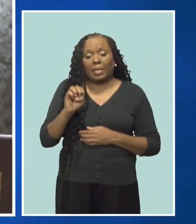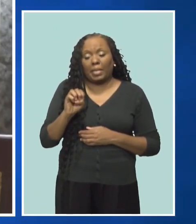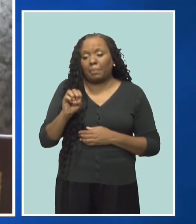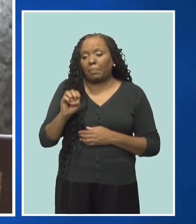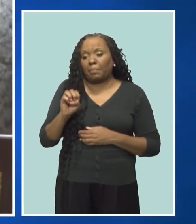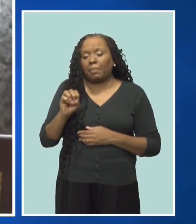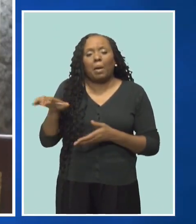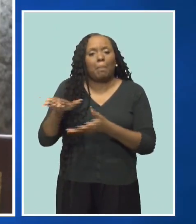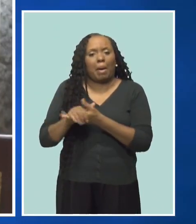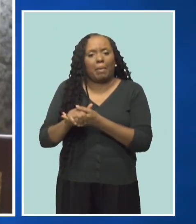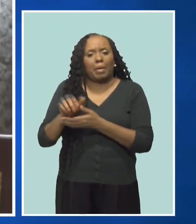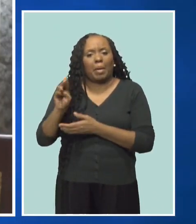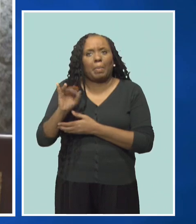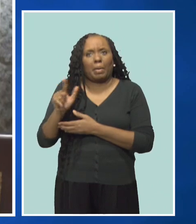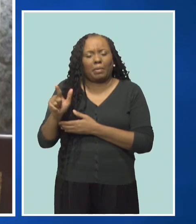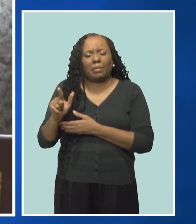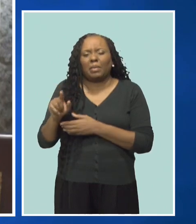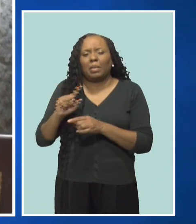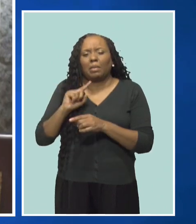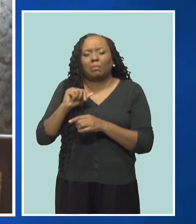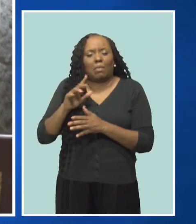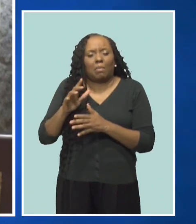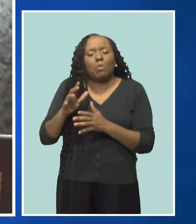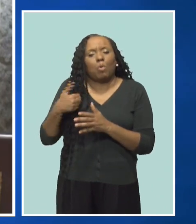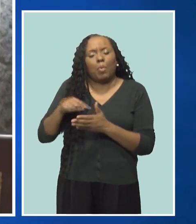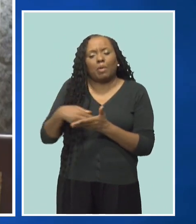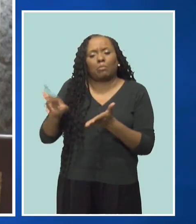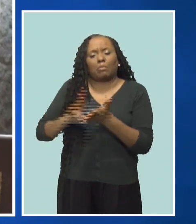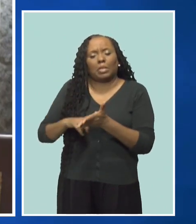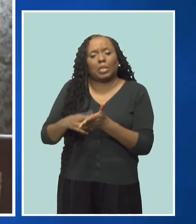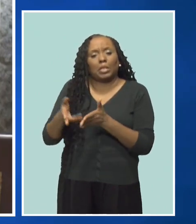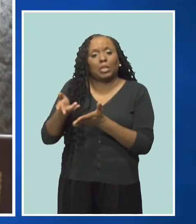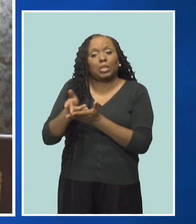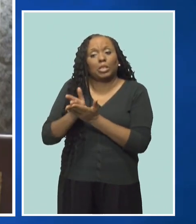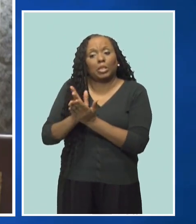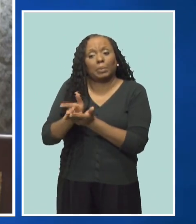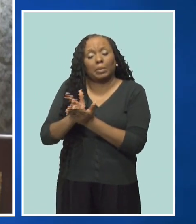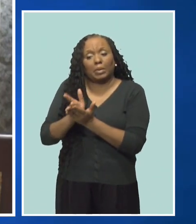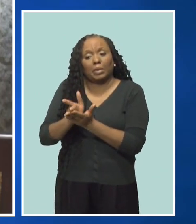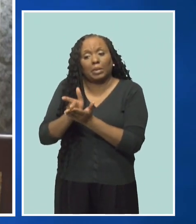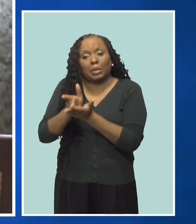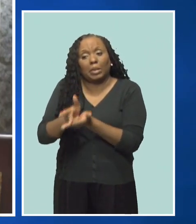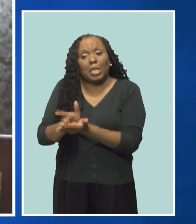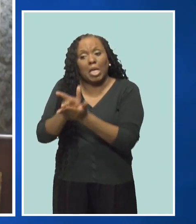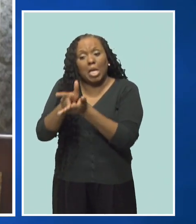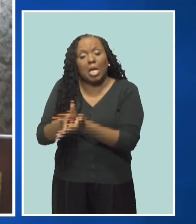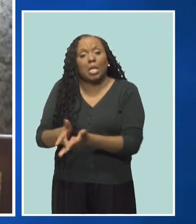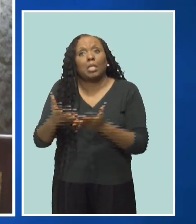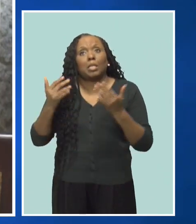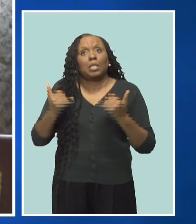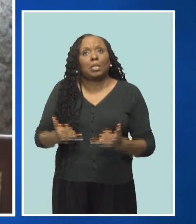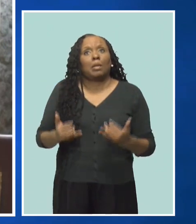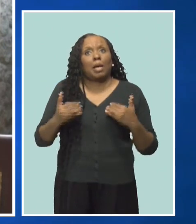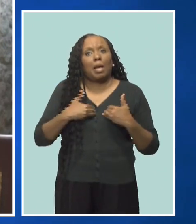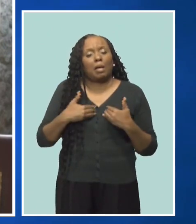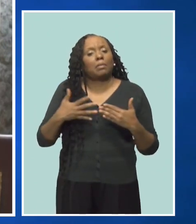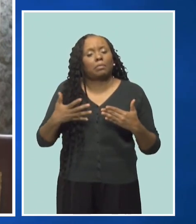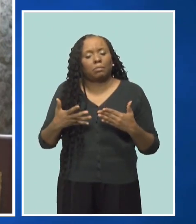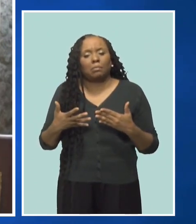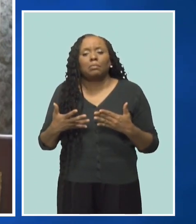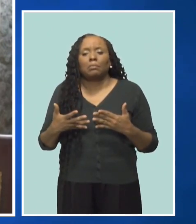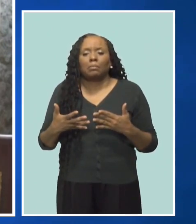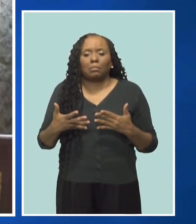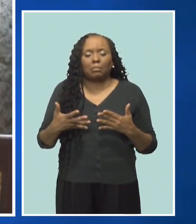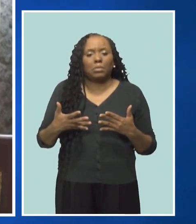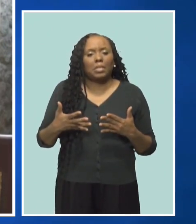creates an environment where Barbados registered ships now have the opportunity to create marriages, to perform